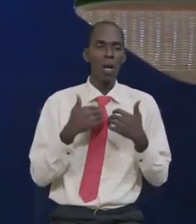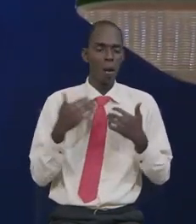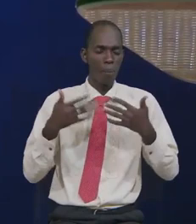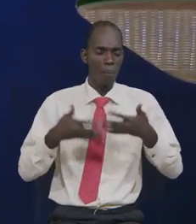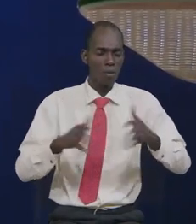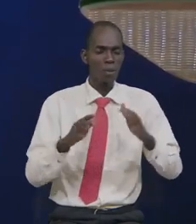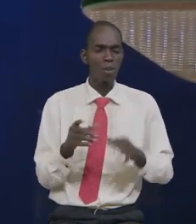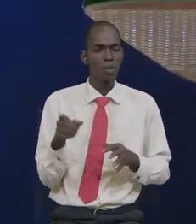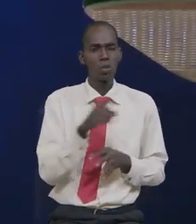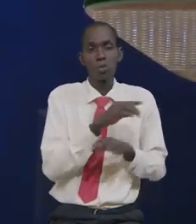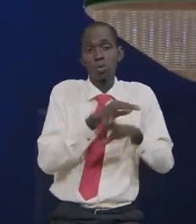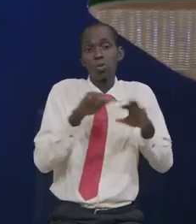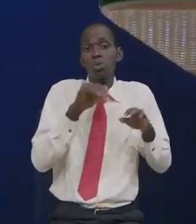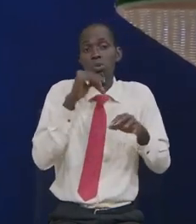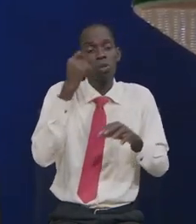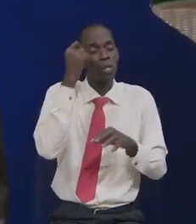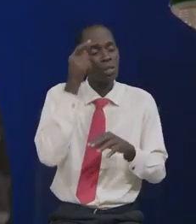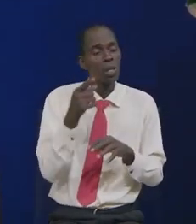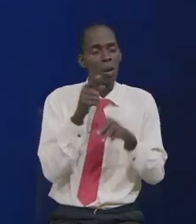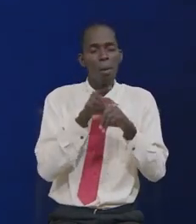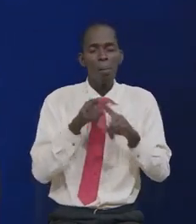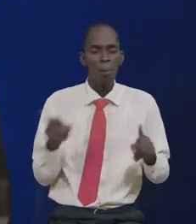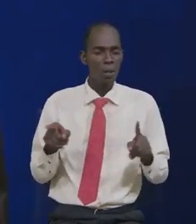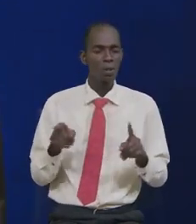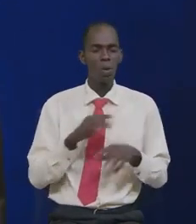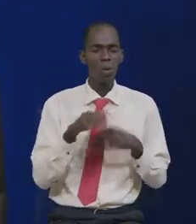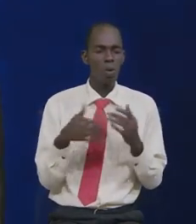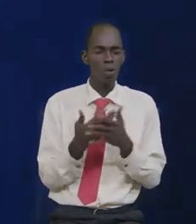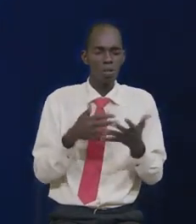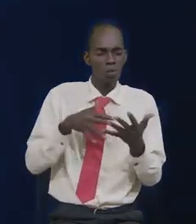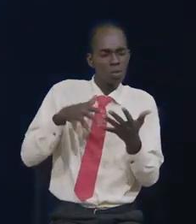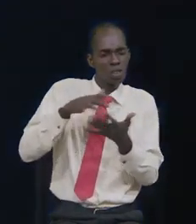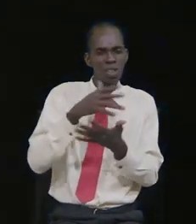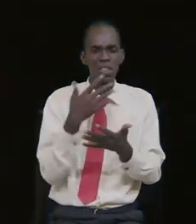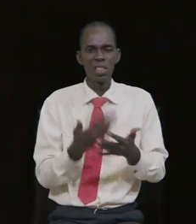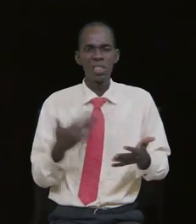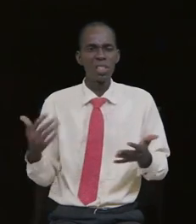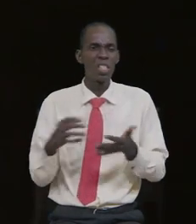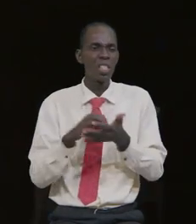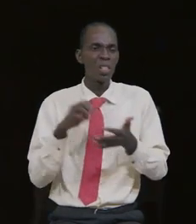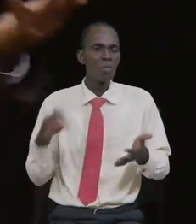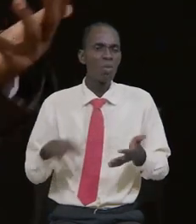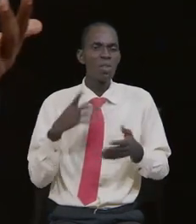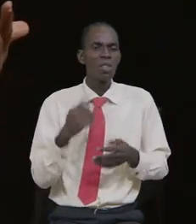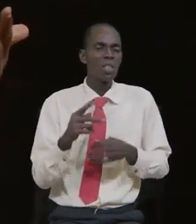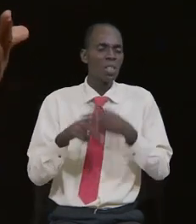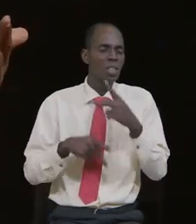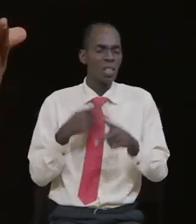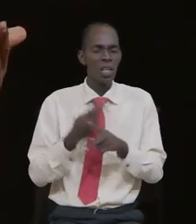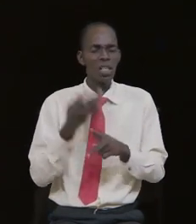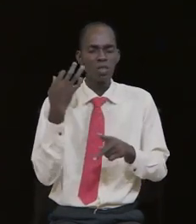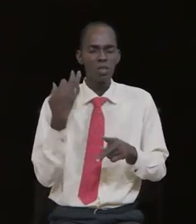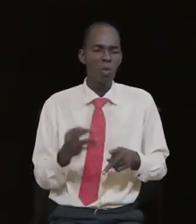persecution, you didn't understand, but those things removed the past kind of reactions